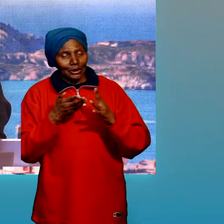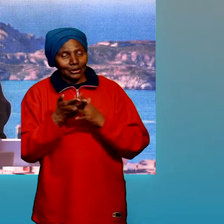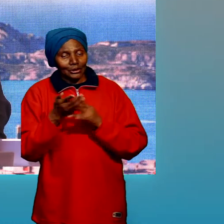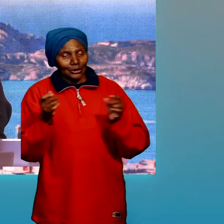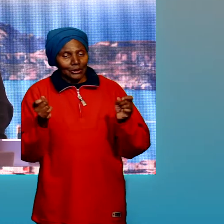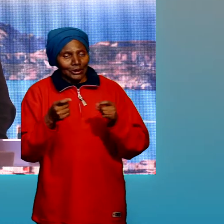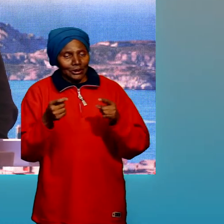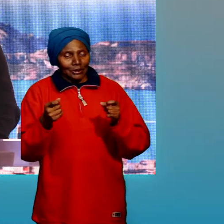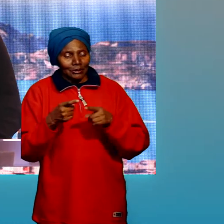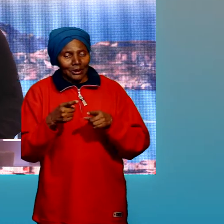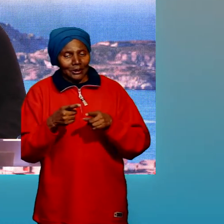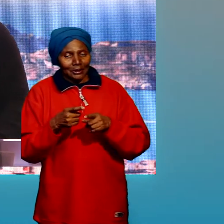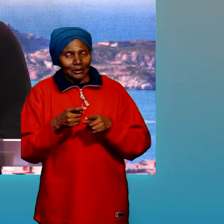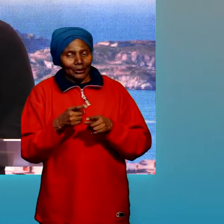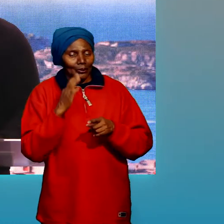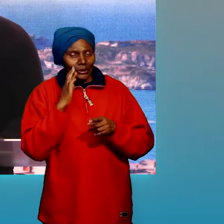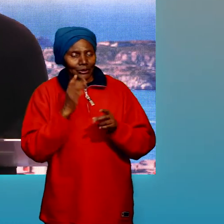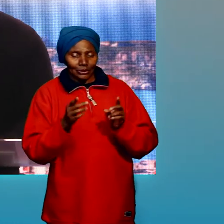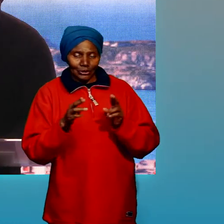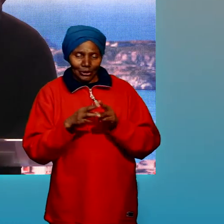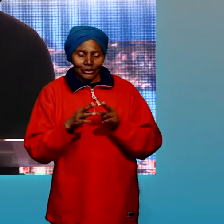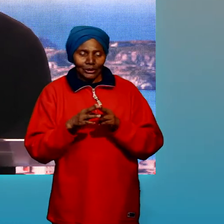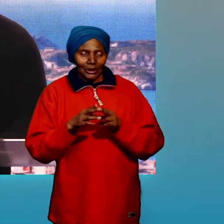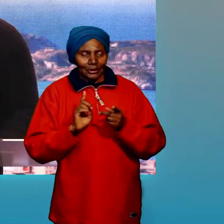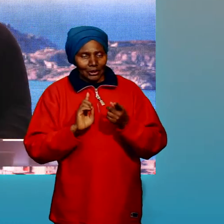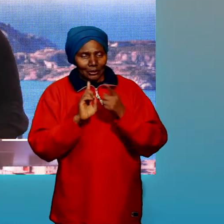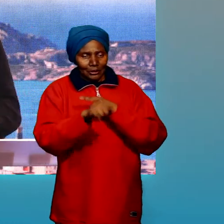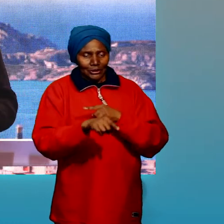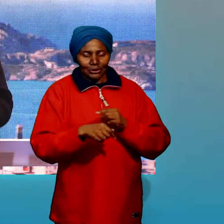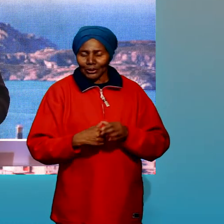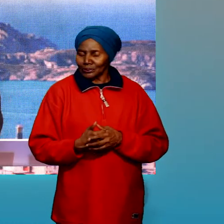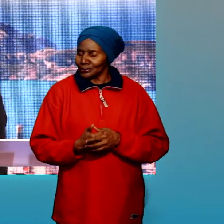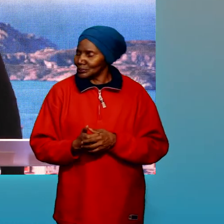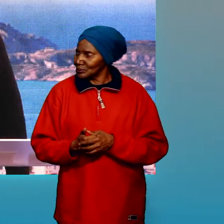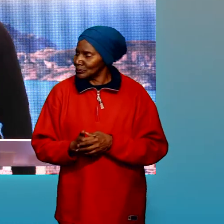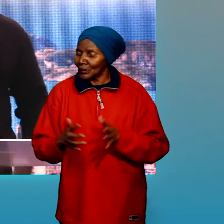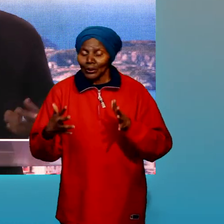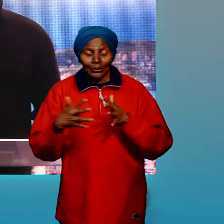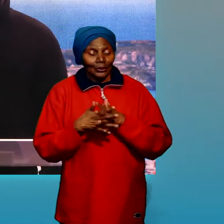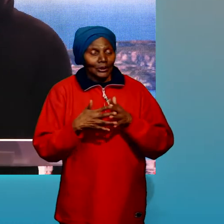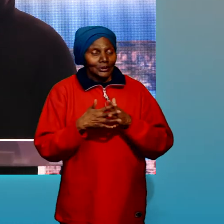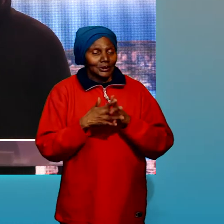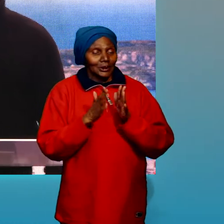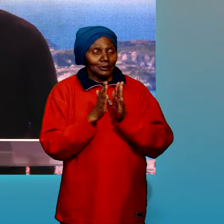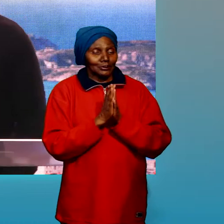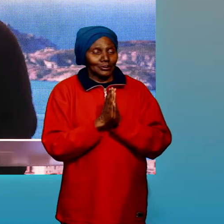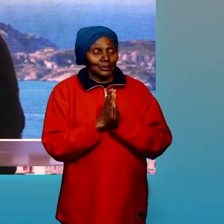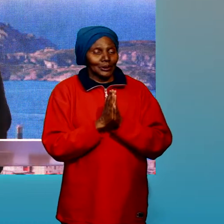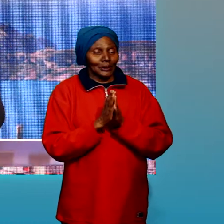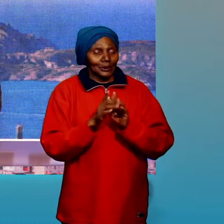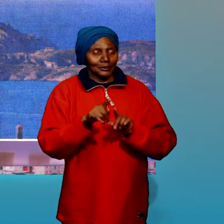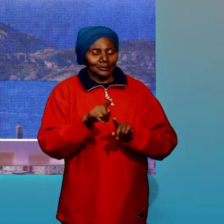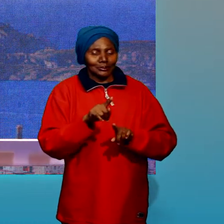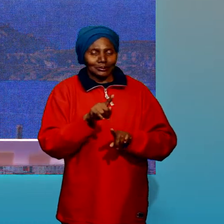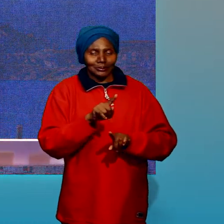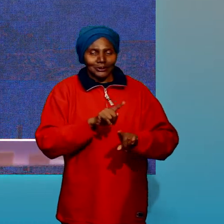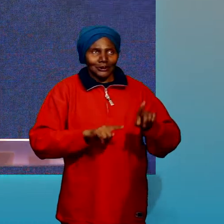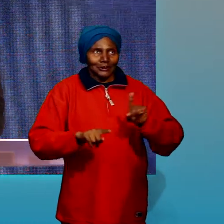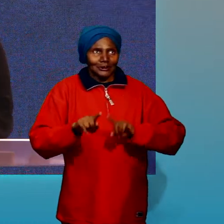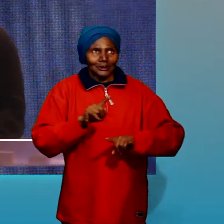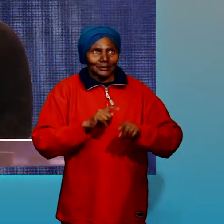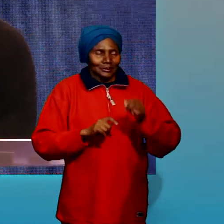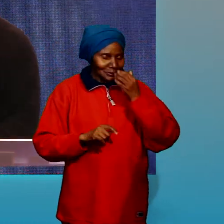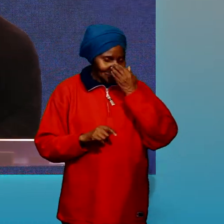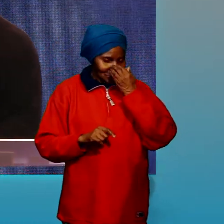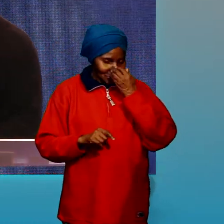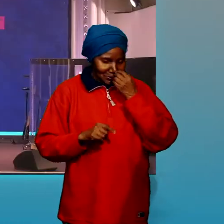missions is a great thing. It's a great way to grow. Wednesday prayer meetings. I've been banging the drum for this. Every Wednesday prayer